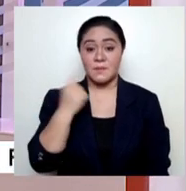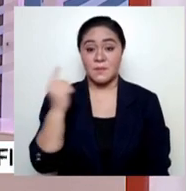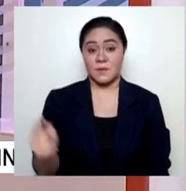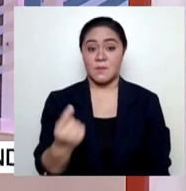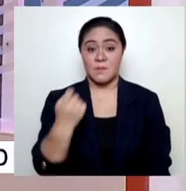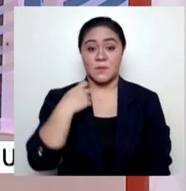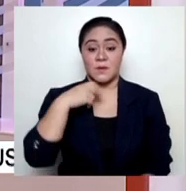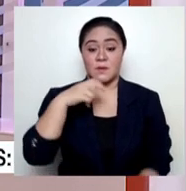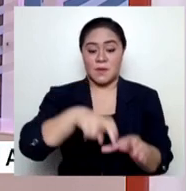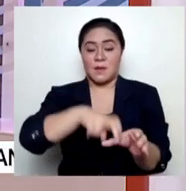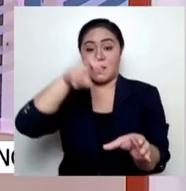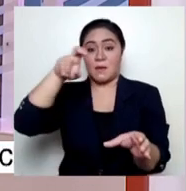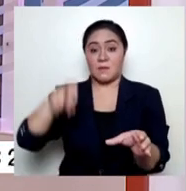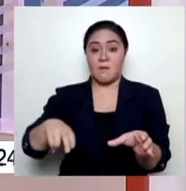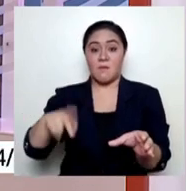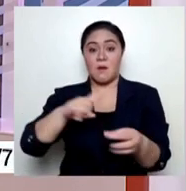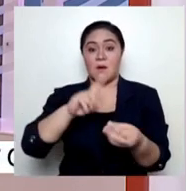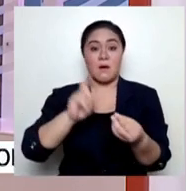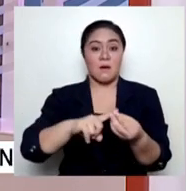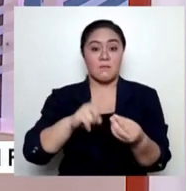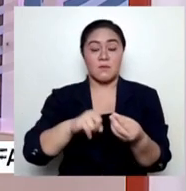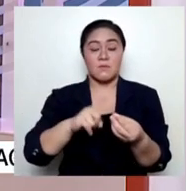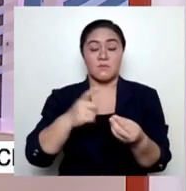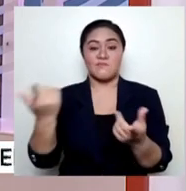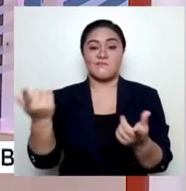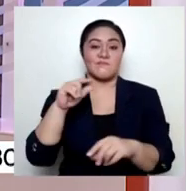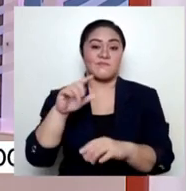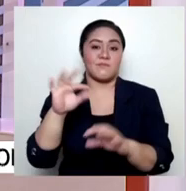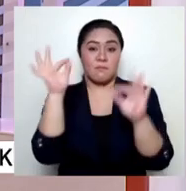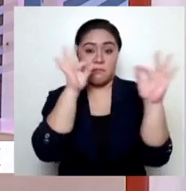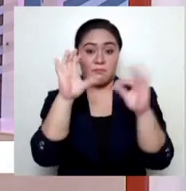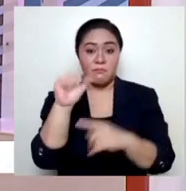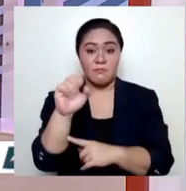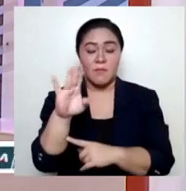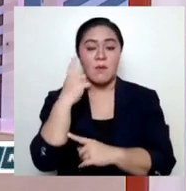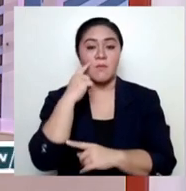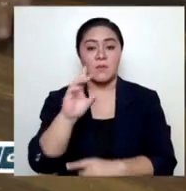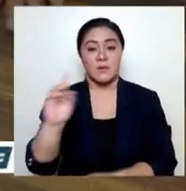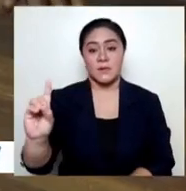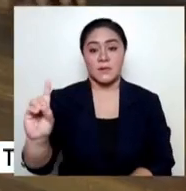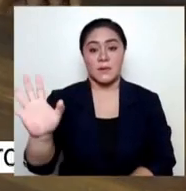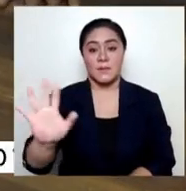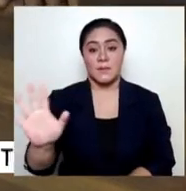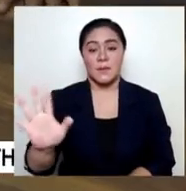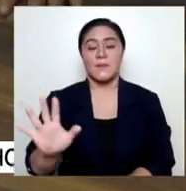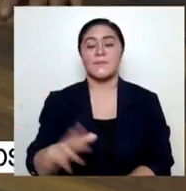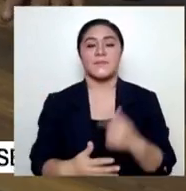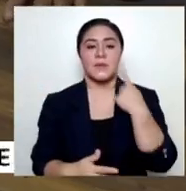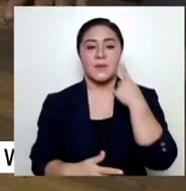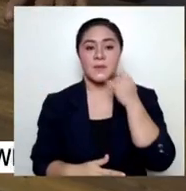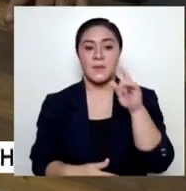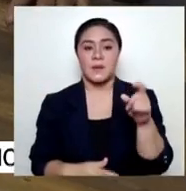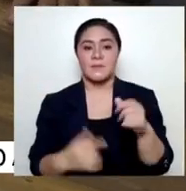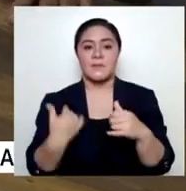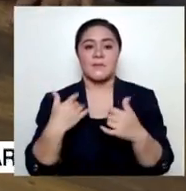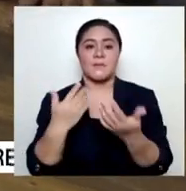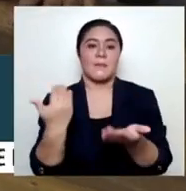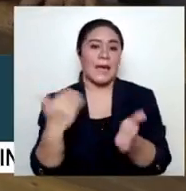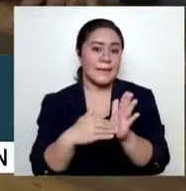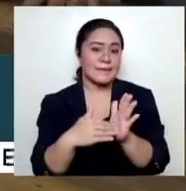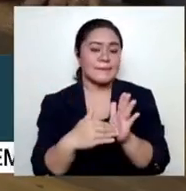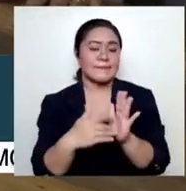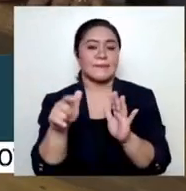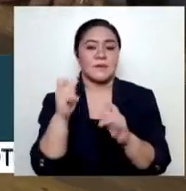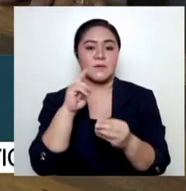cases against detained re-electionist Senator Laila De Lima. That's despite recent retractions by two key